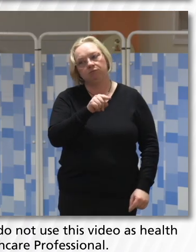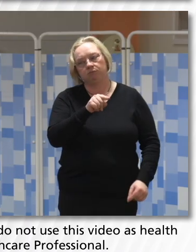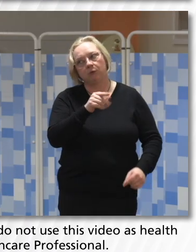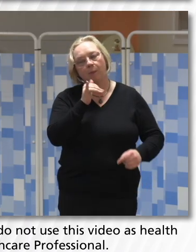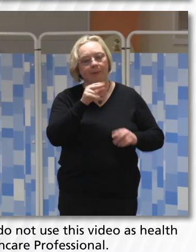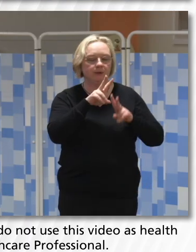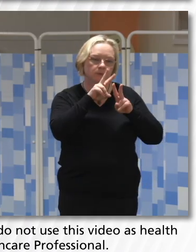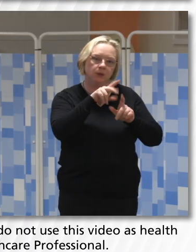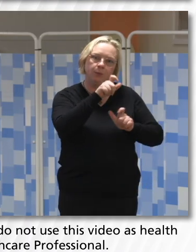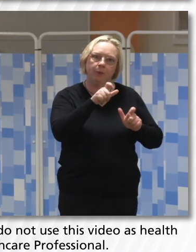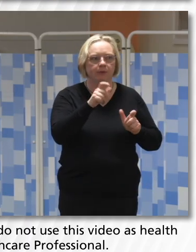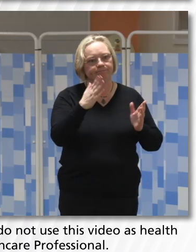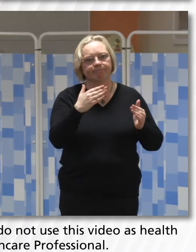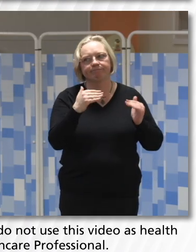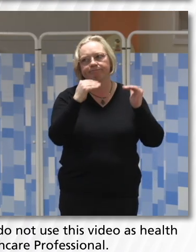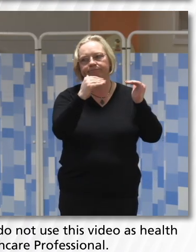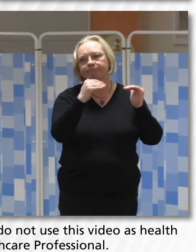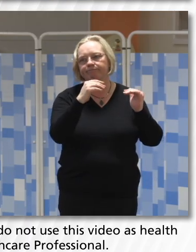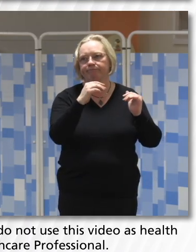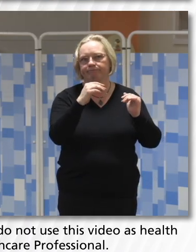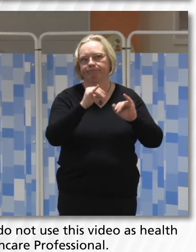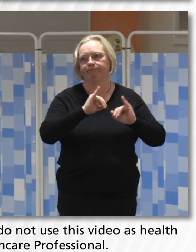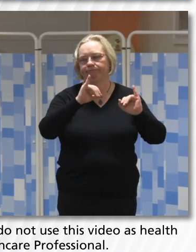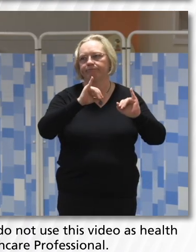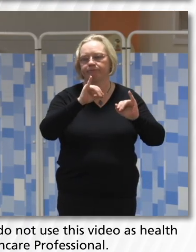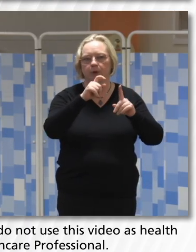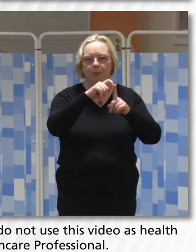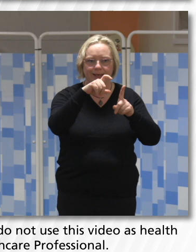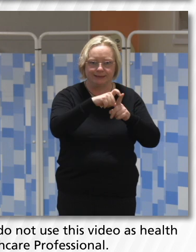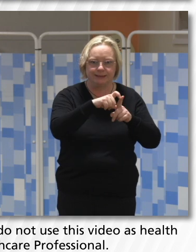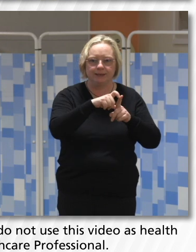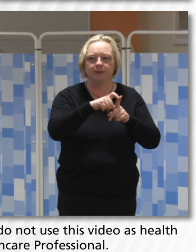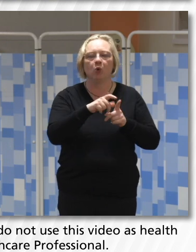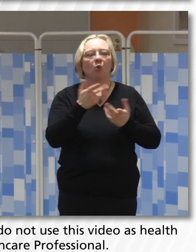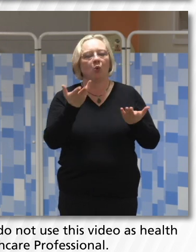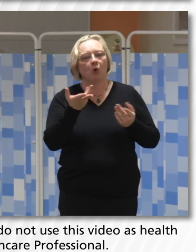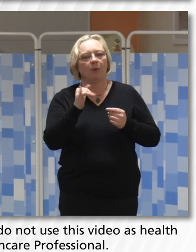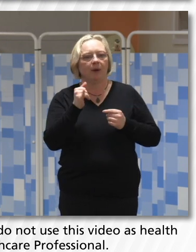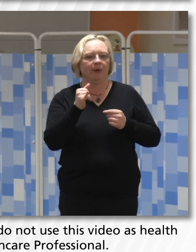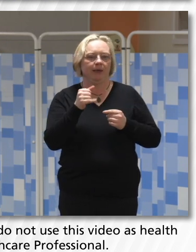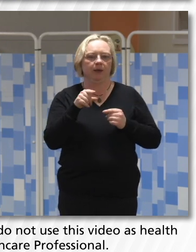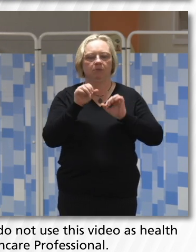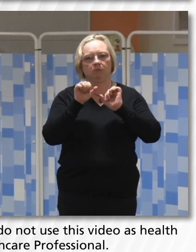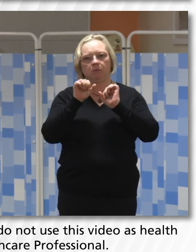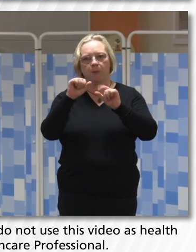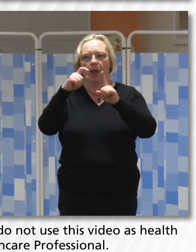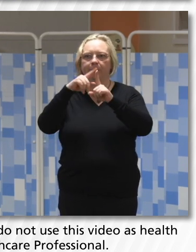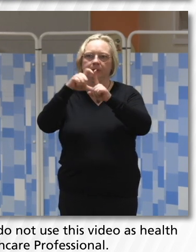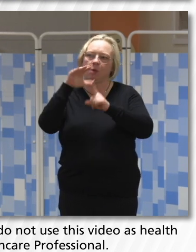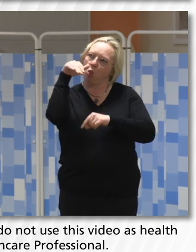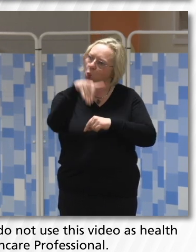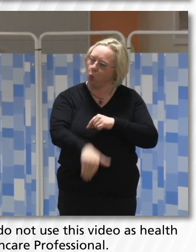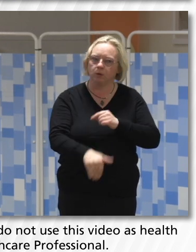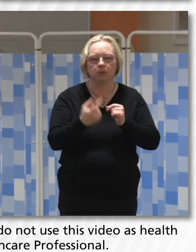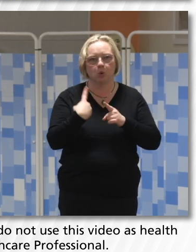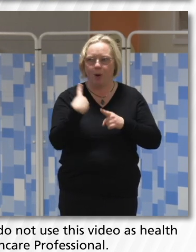that are more of an advanced stage of their condition, or they've got an atypical, more progressive condition, and she's